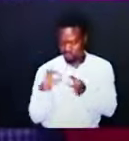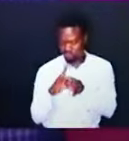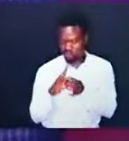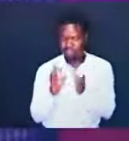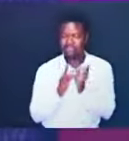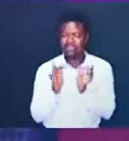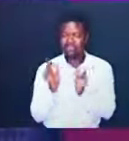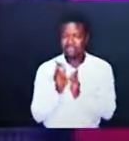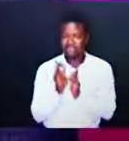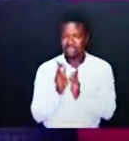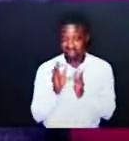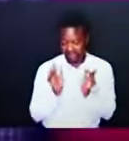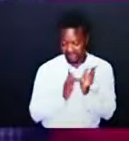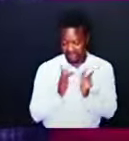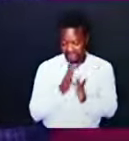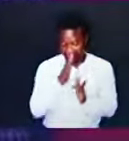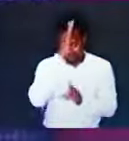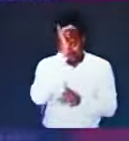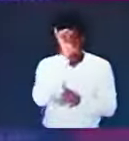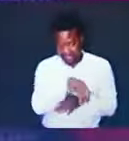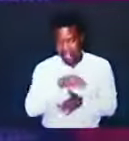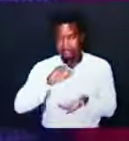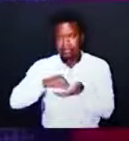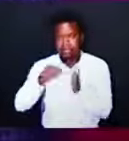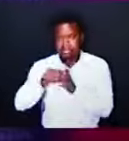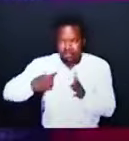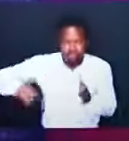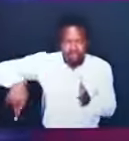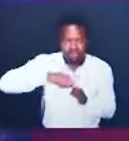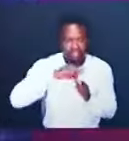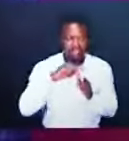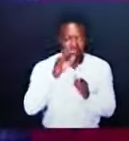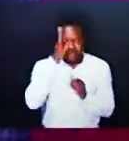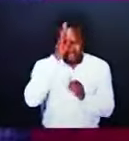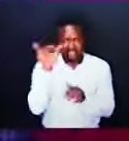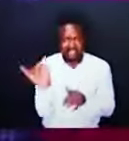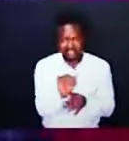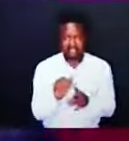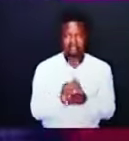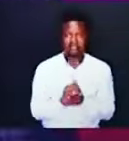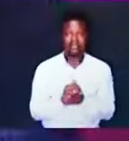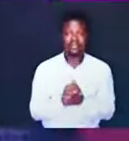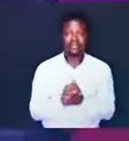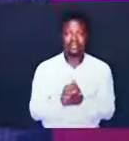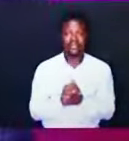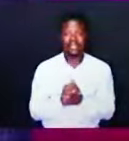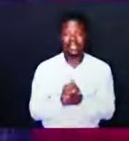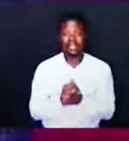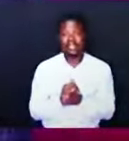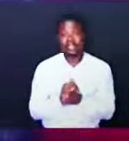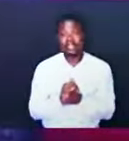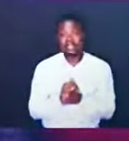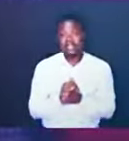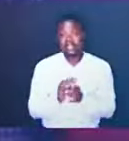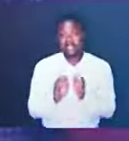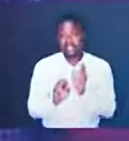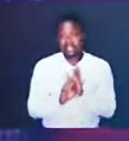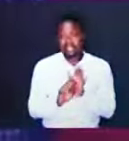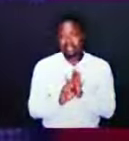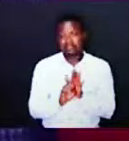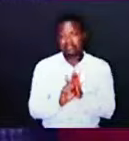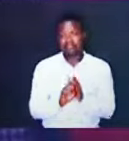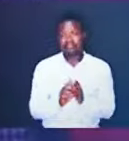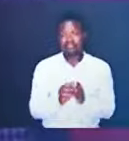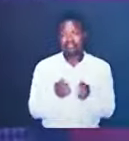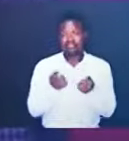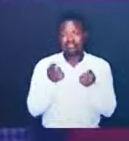Now, when my child gets converted, God does not become my